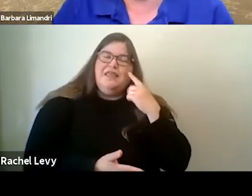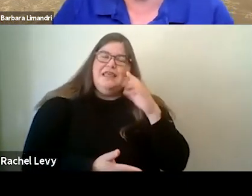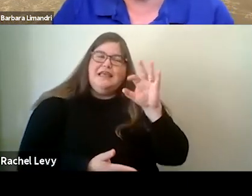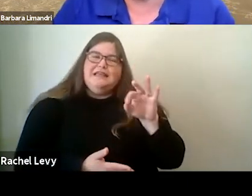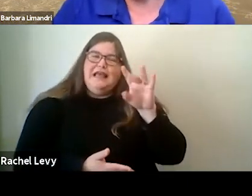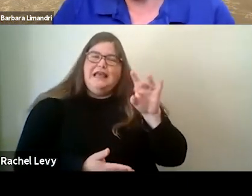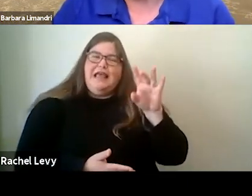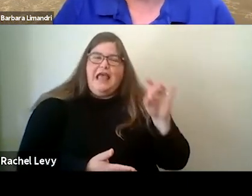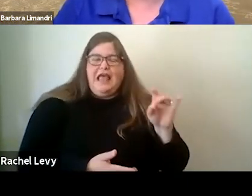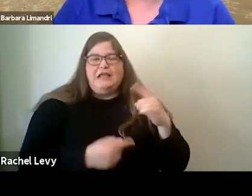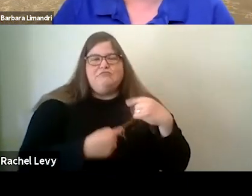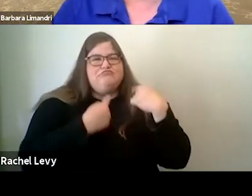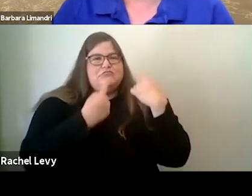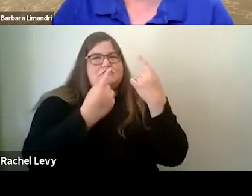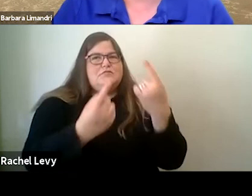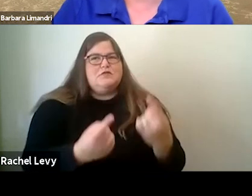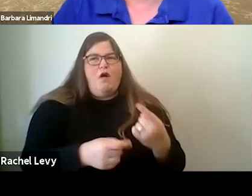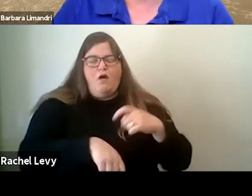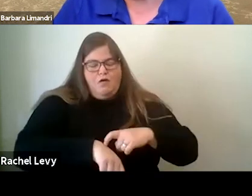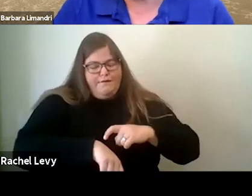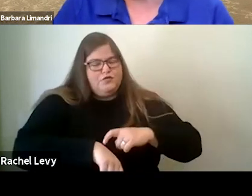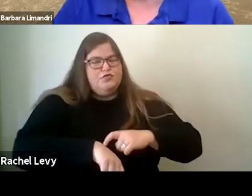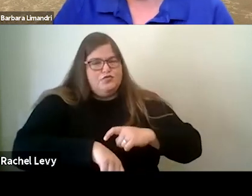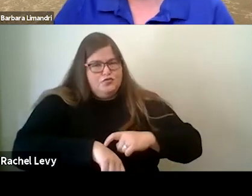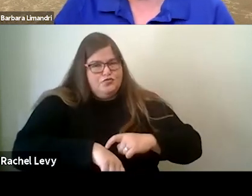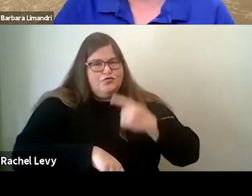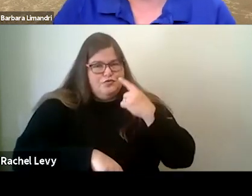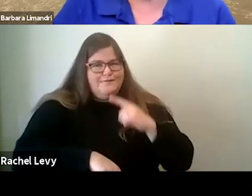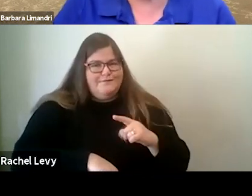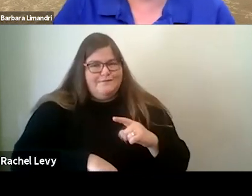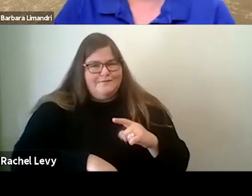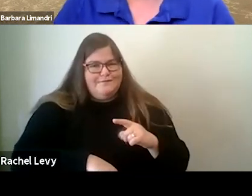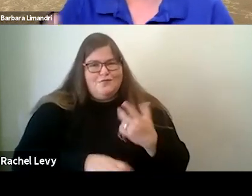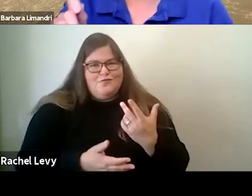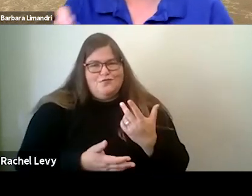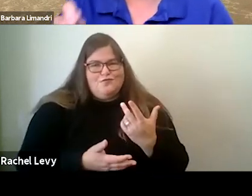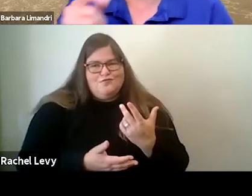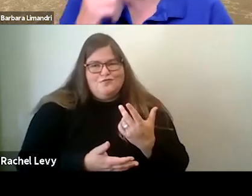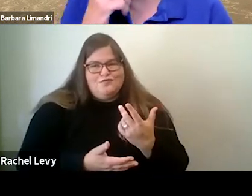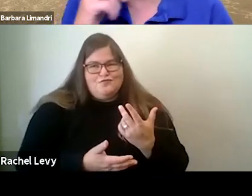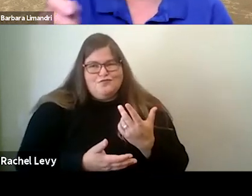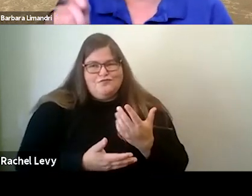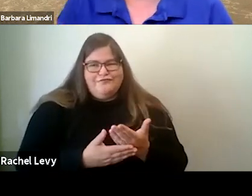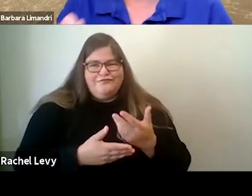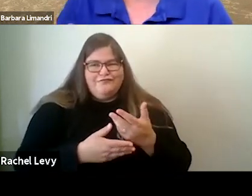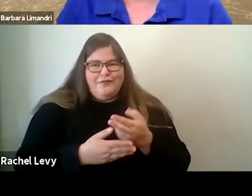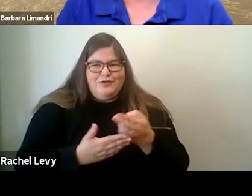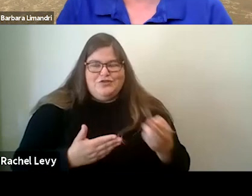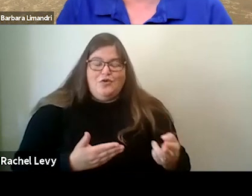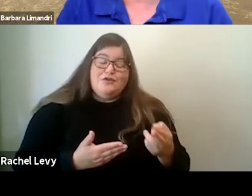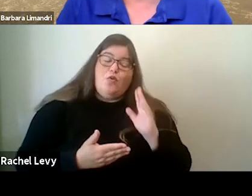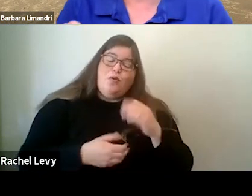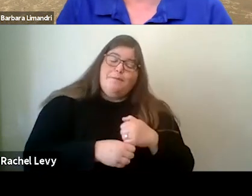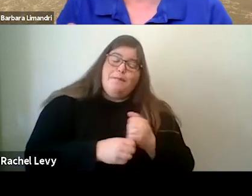suicide prevention, and it will make it easier to ask for help. Now, let me point out something. The United States